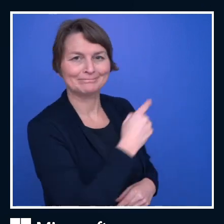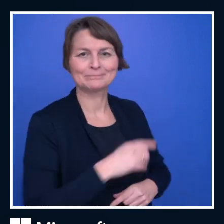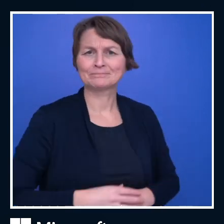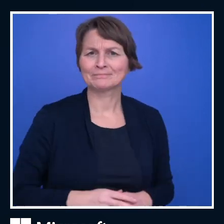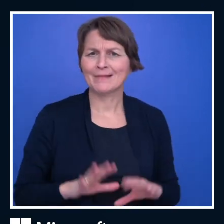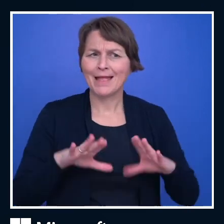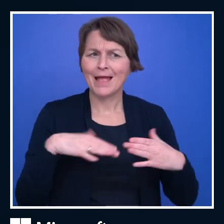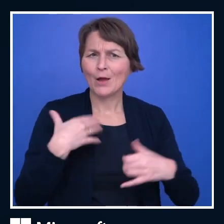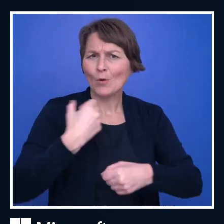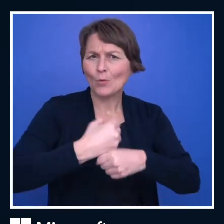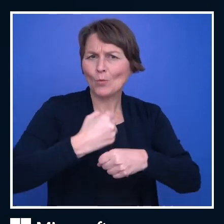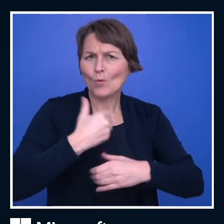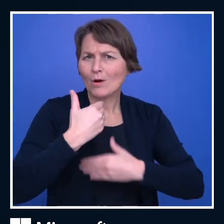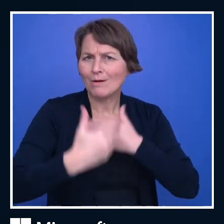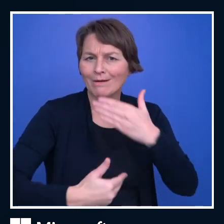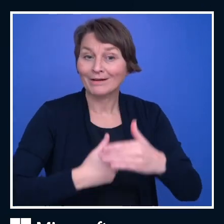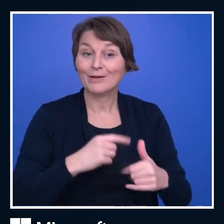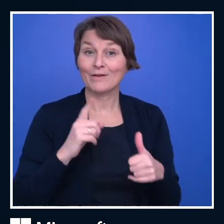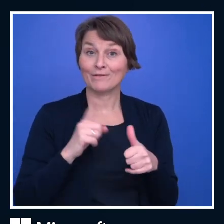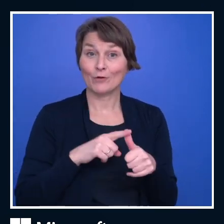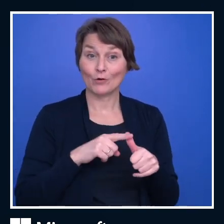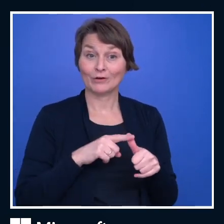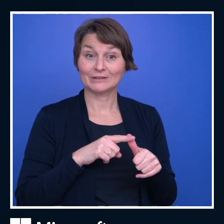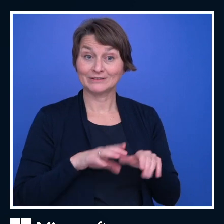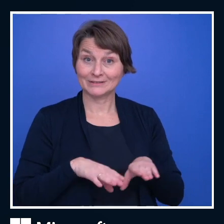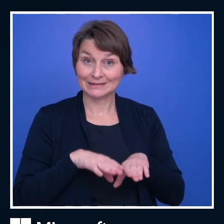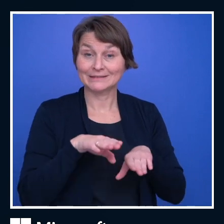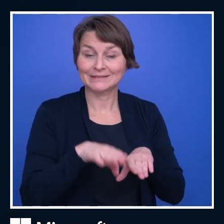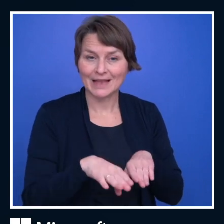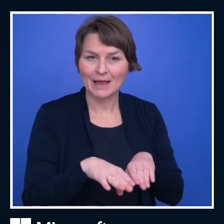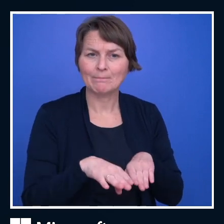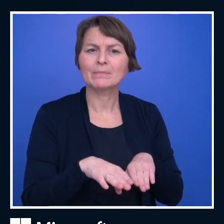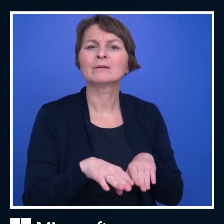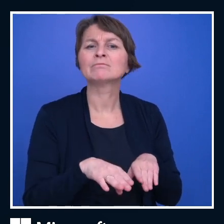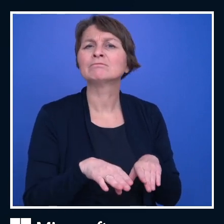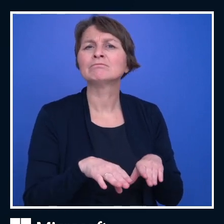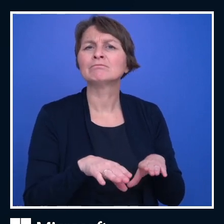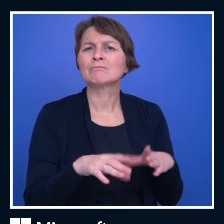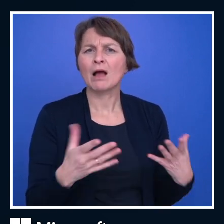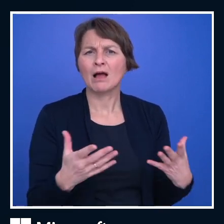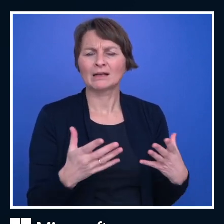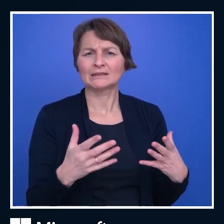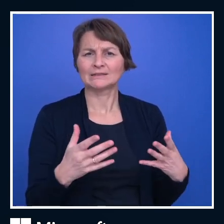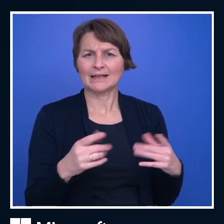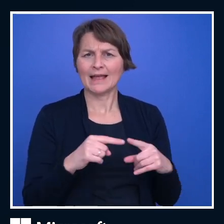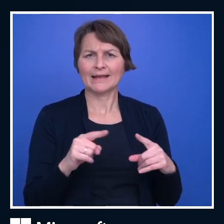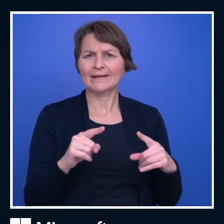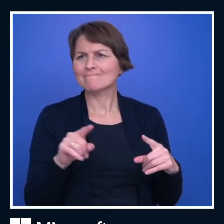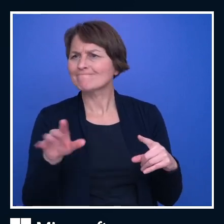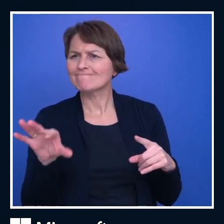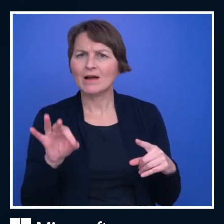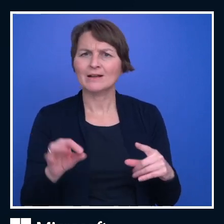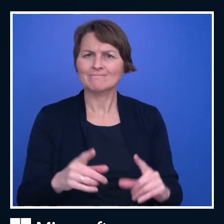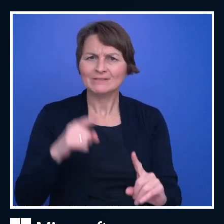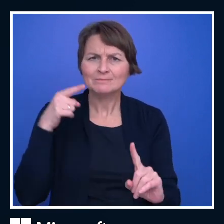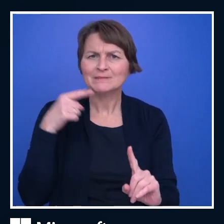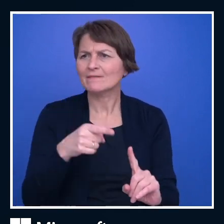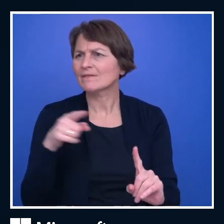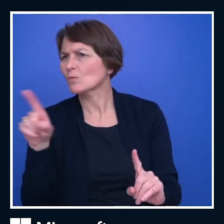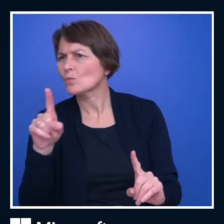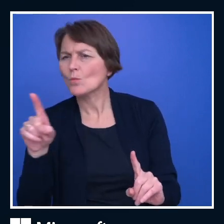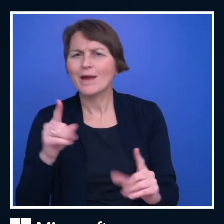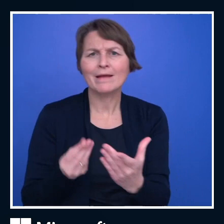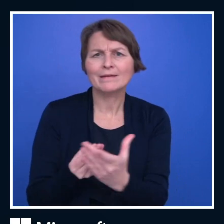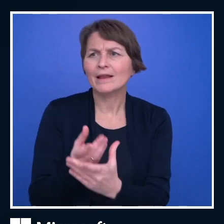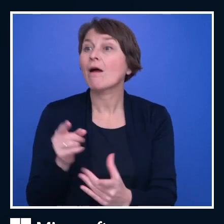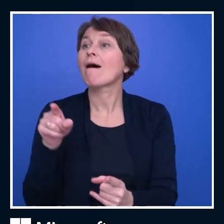will be ingesting. We need to define a specific data source. Where is their data coming from? The